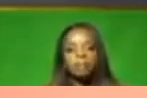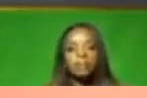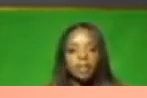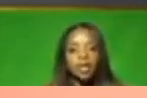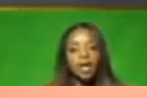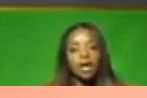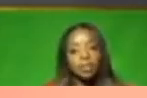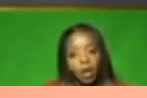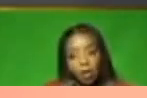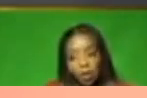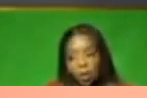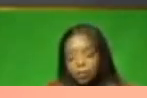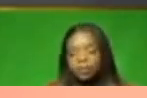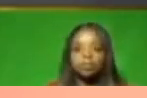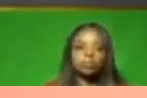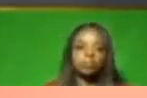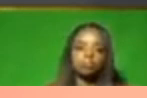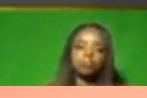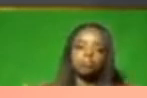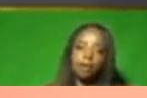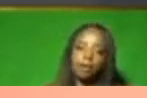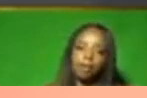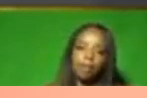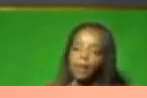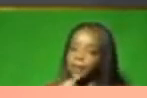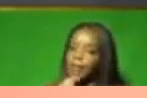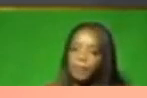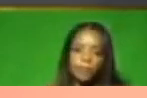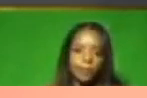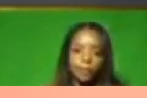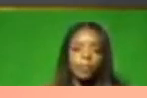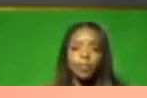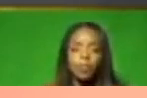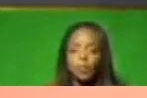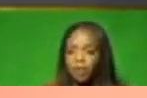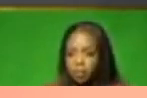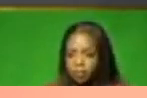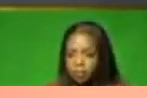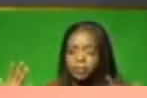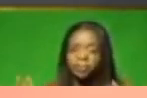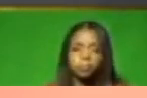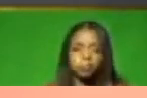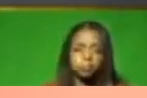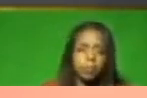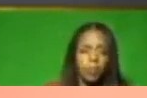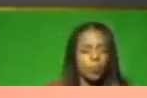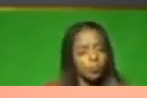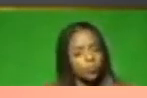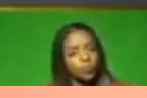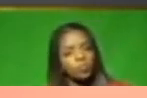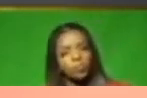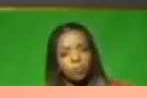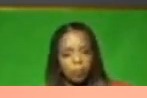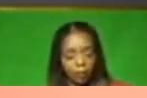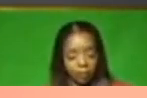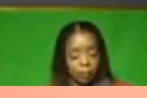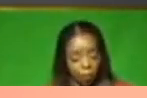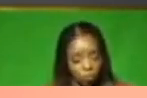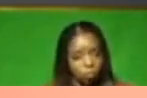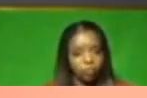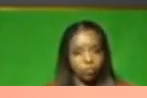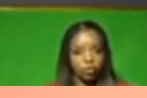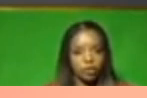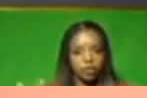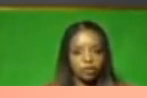We're extremely grateful to them for their tremendous work and the contribution that they made to raise the level